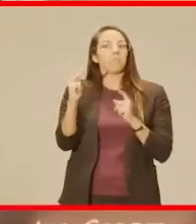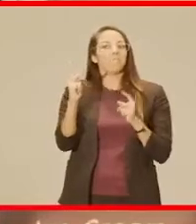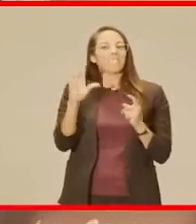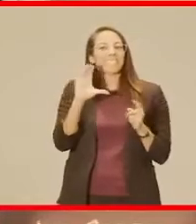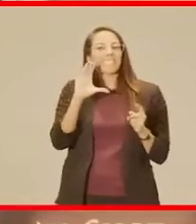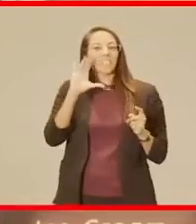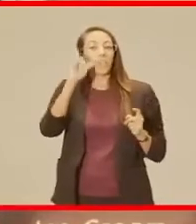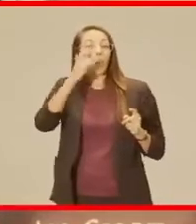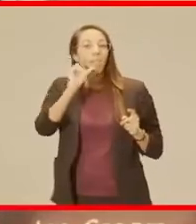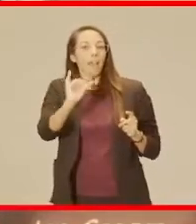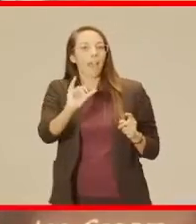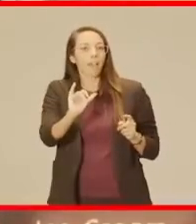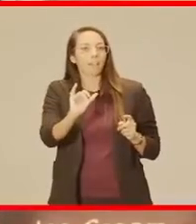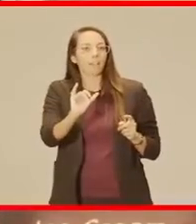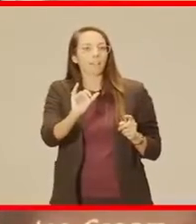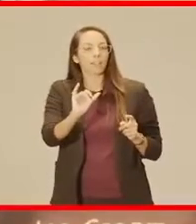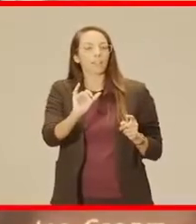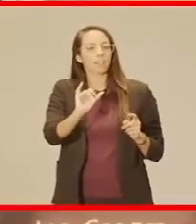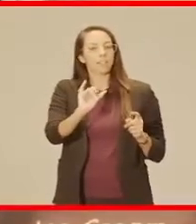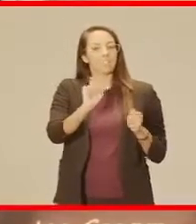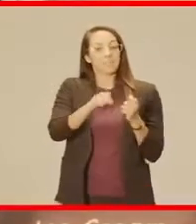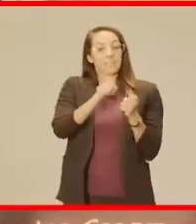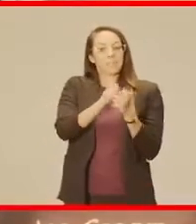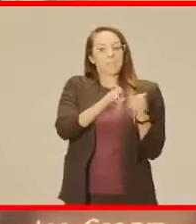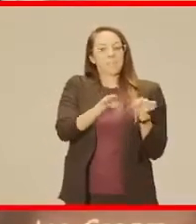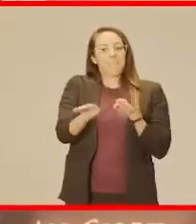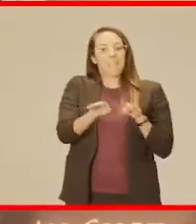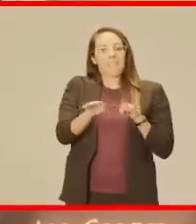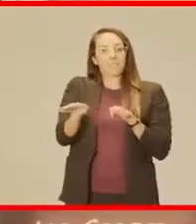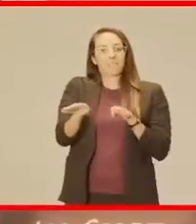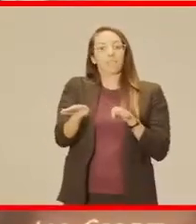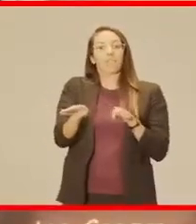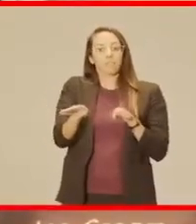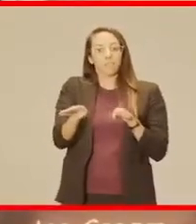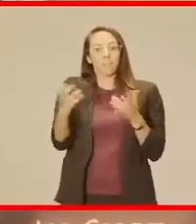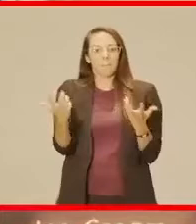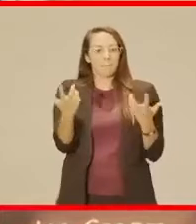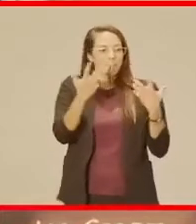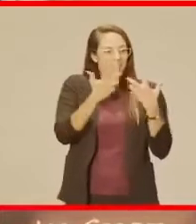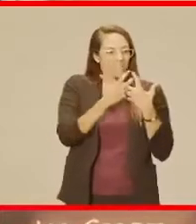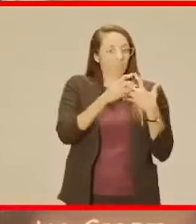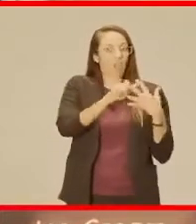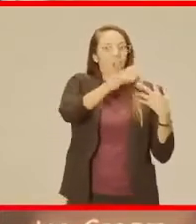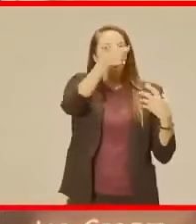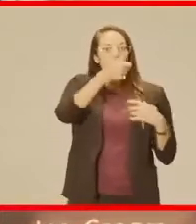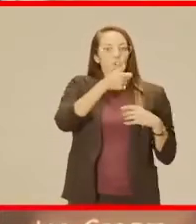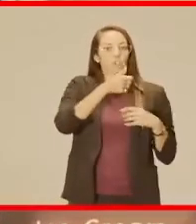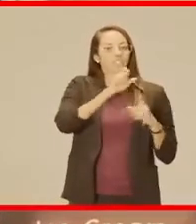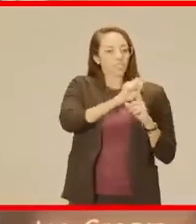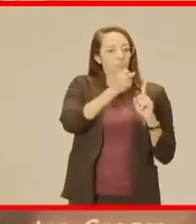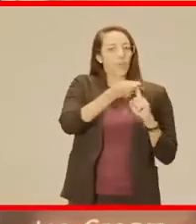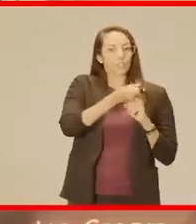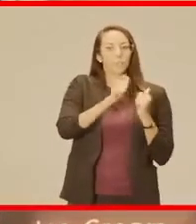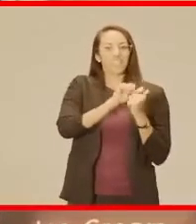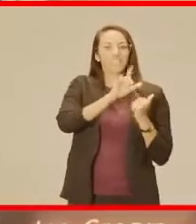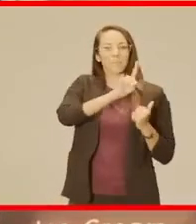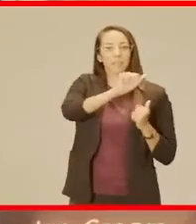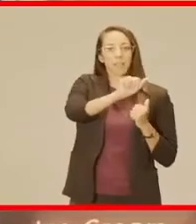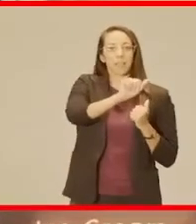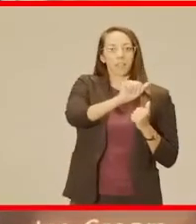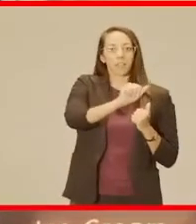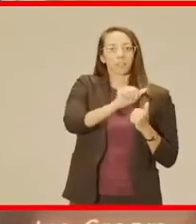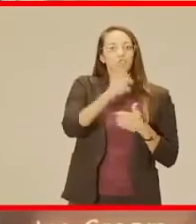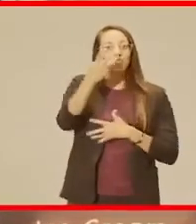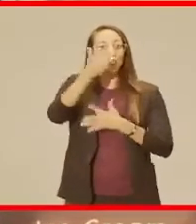many behaviors that kids with disabilities were engaging in due to social issues, due